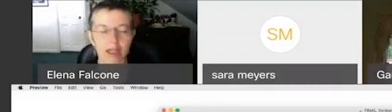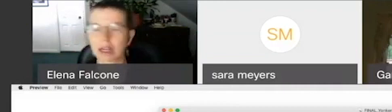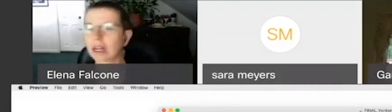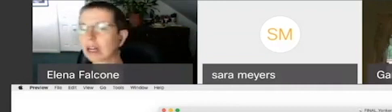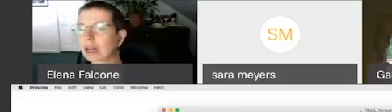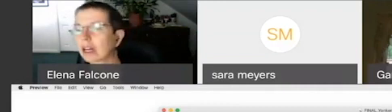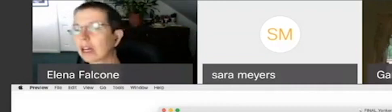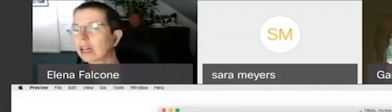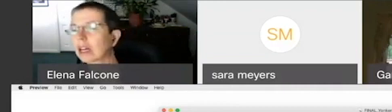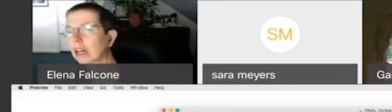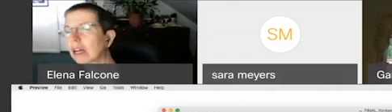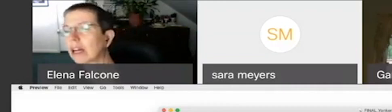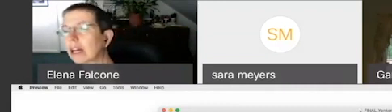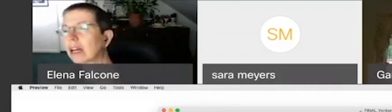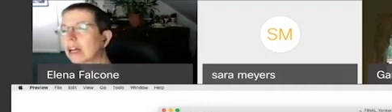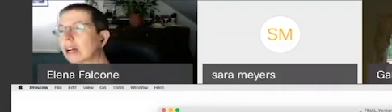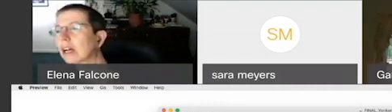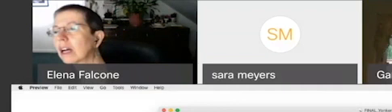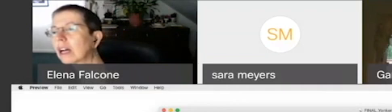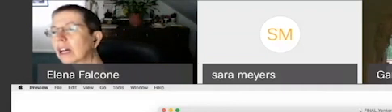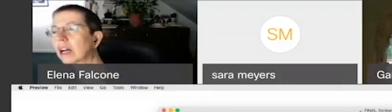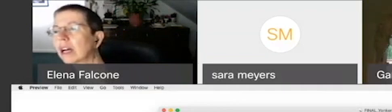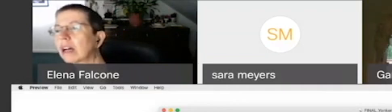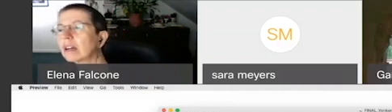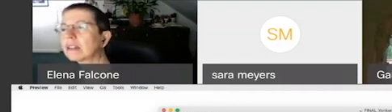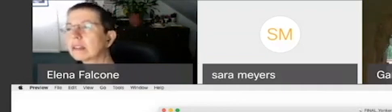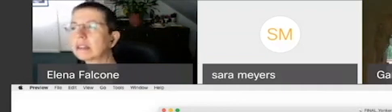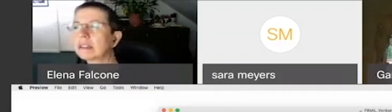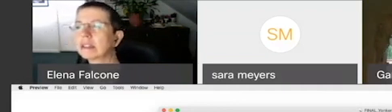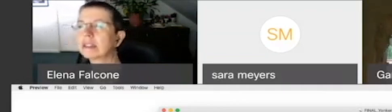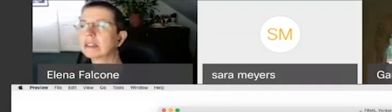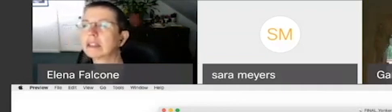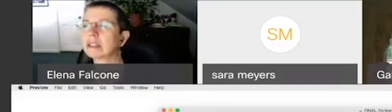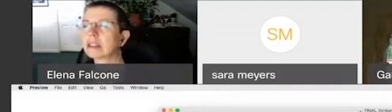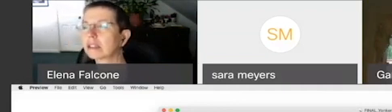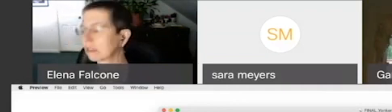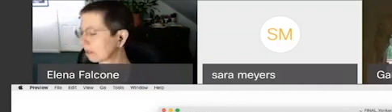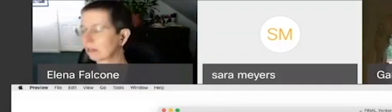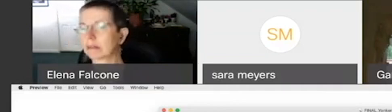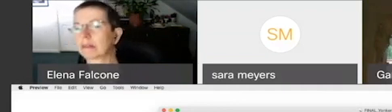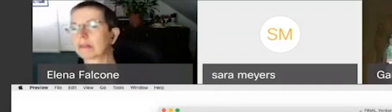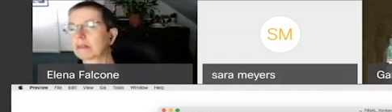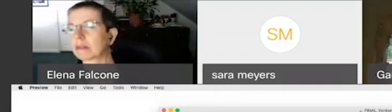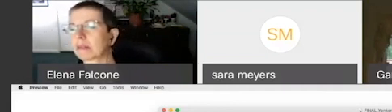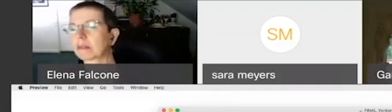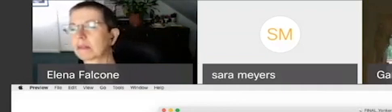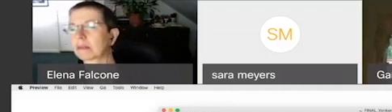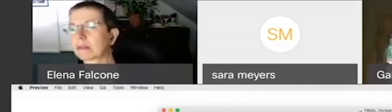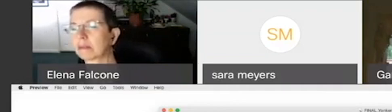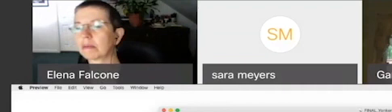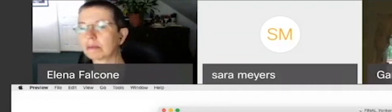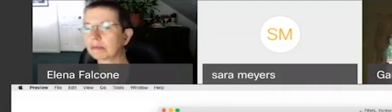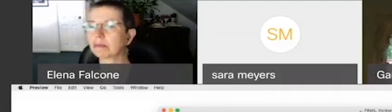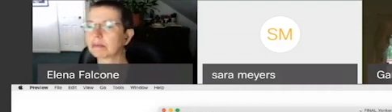term. It's key to getting coverage in long-term care insurance situations. They usually